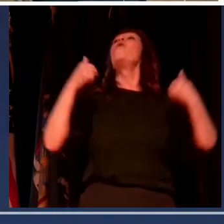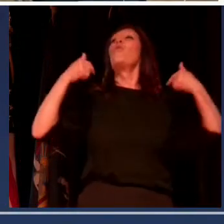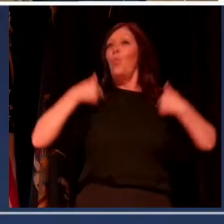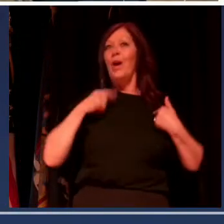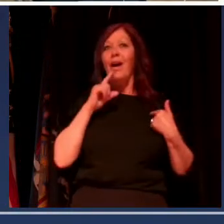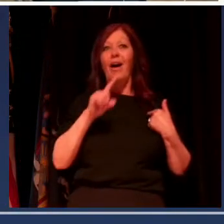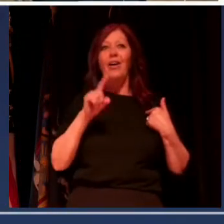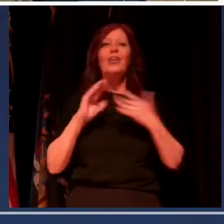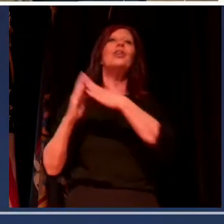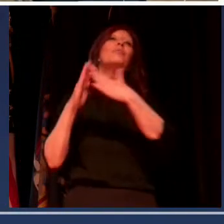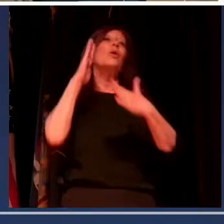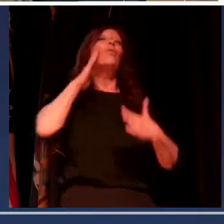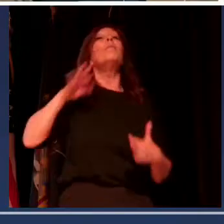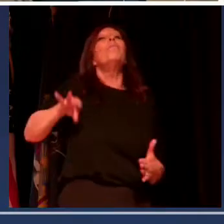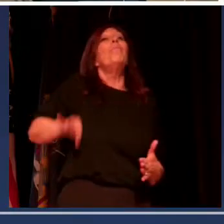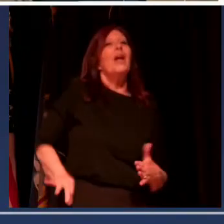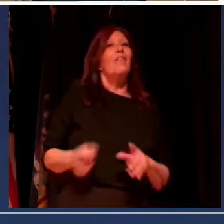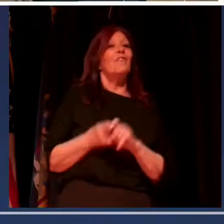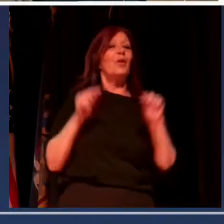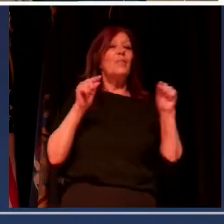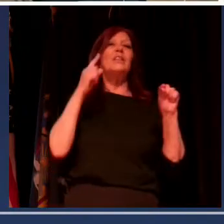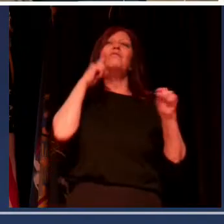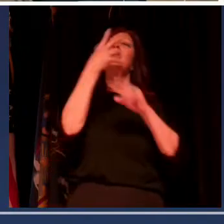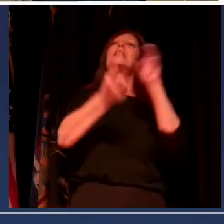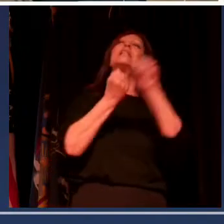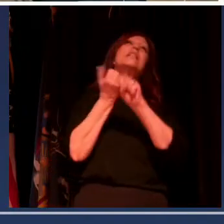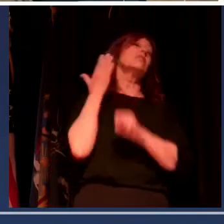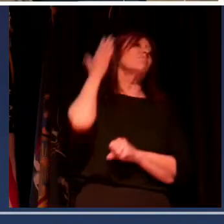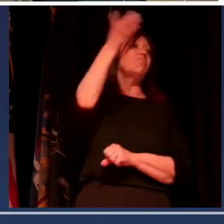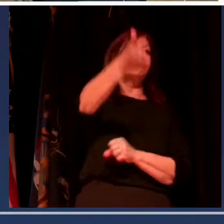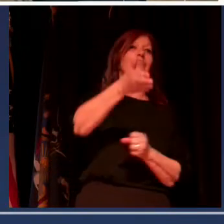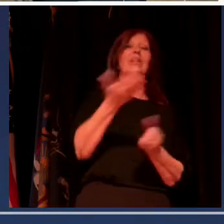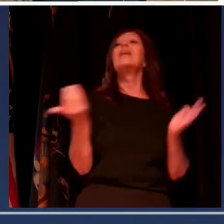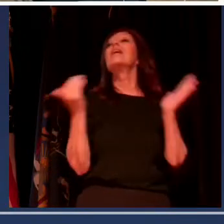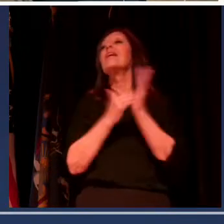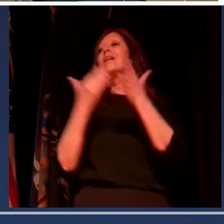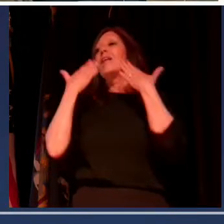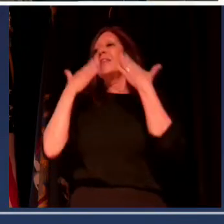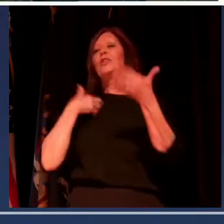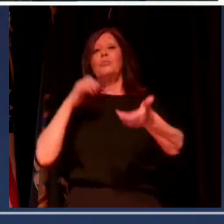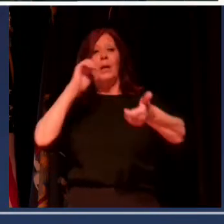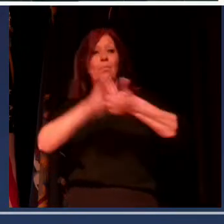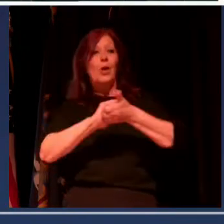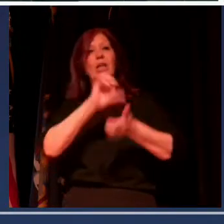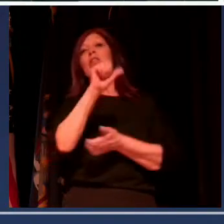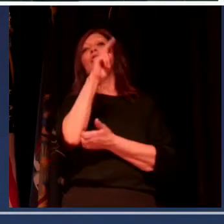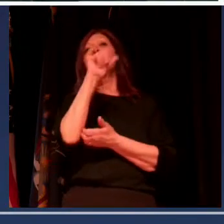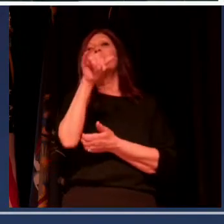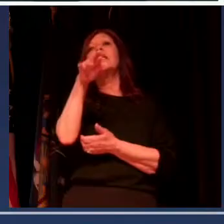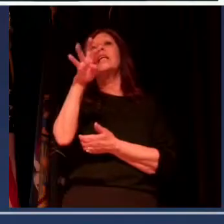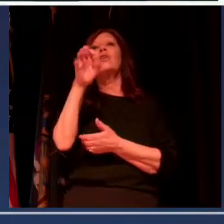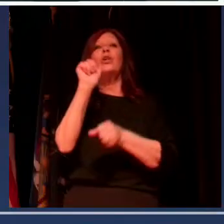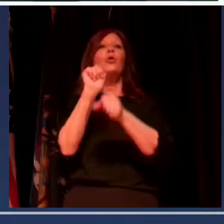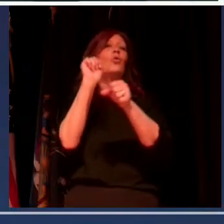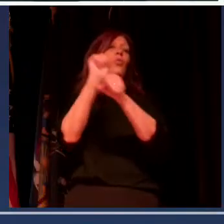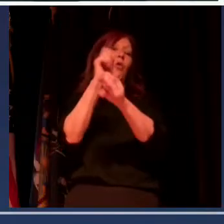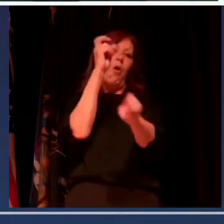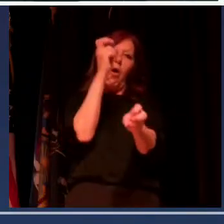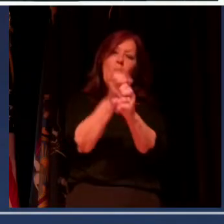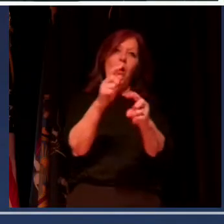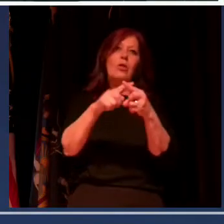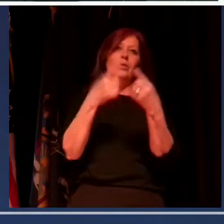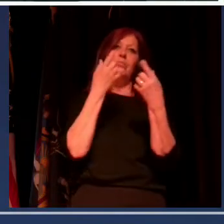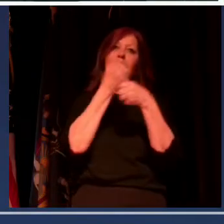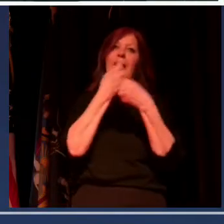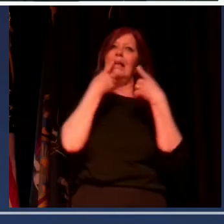will benefit from it from decades to come. Once again, thank you to my partners at SUNY Erie who worked very hard to make it